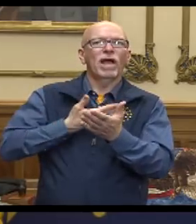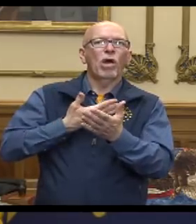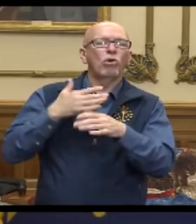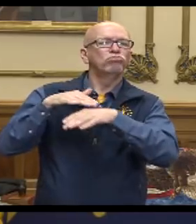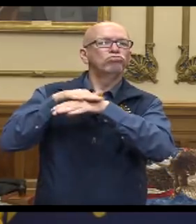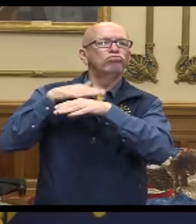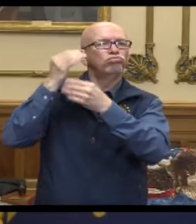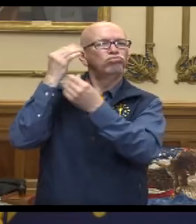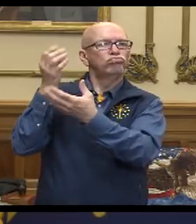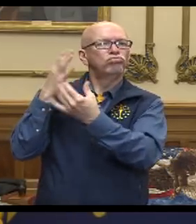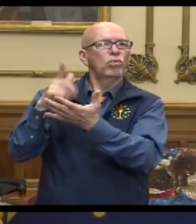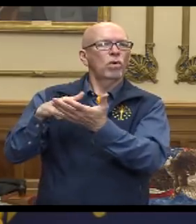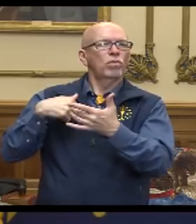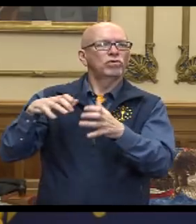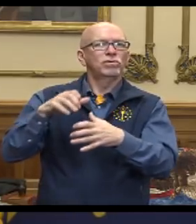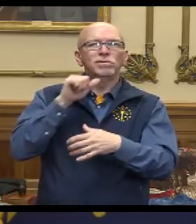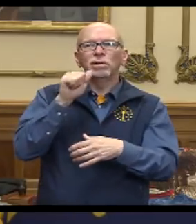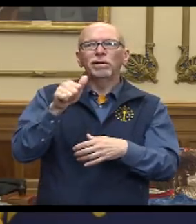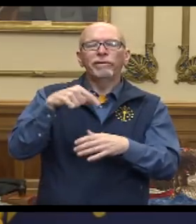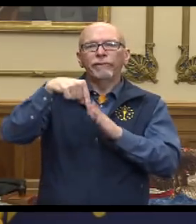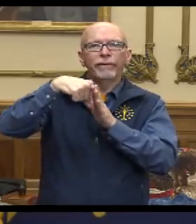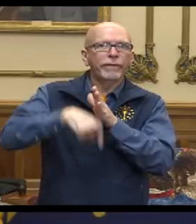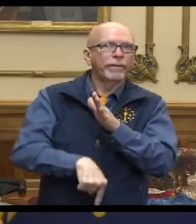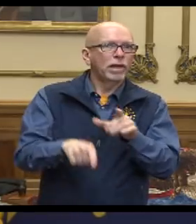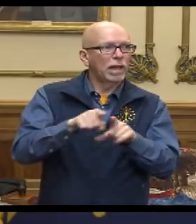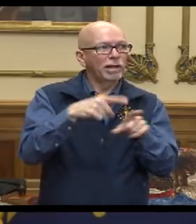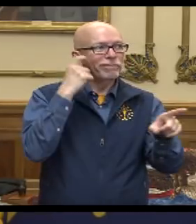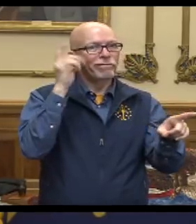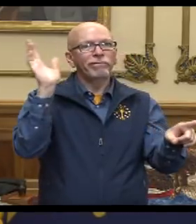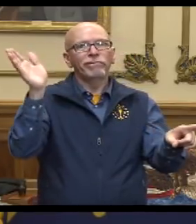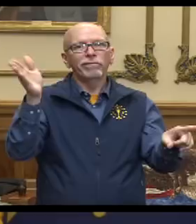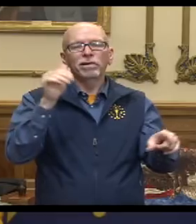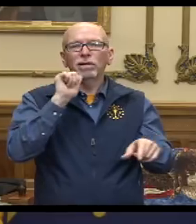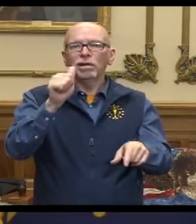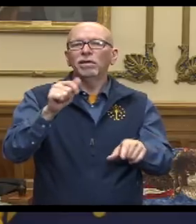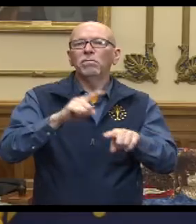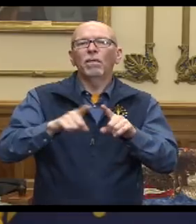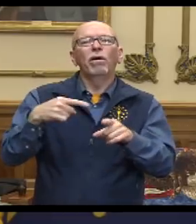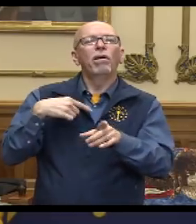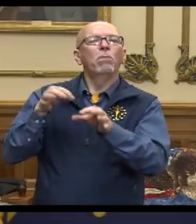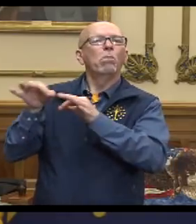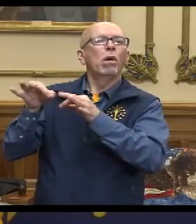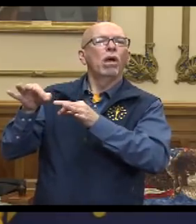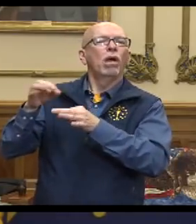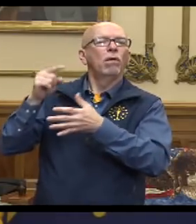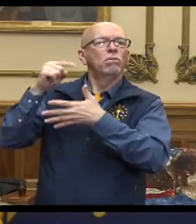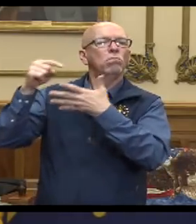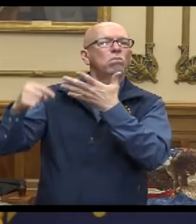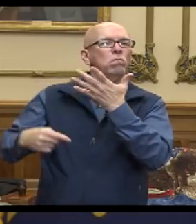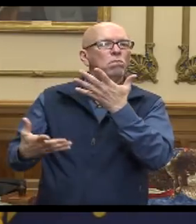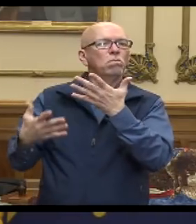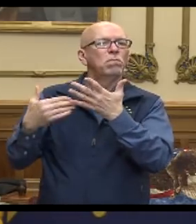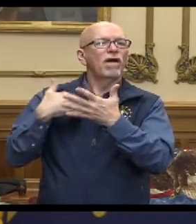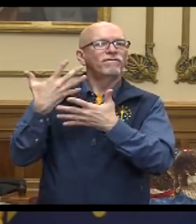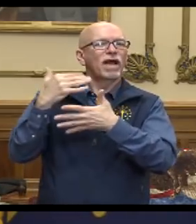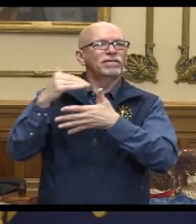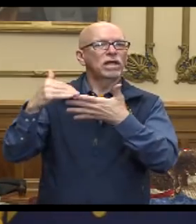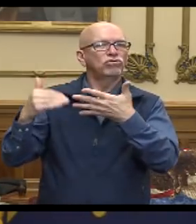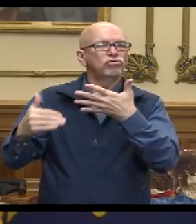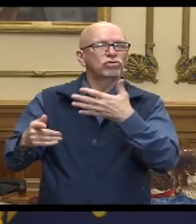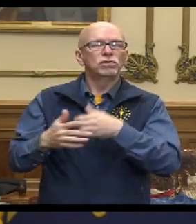high-level updates, not in detail like we all have right now, but kind of what I was thinking and talking about the 5